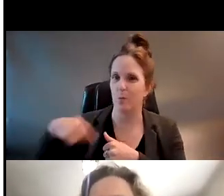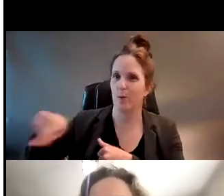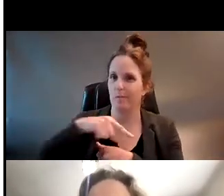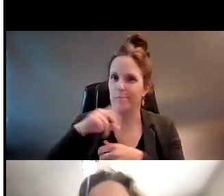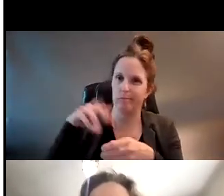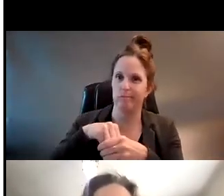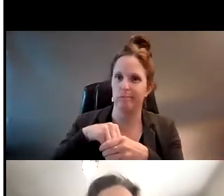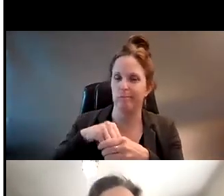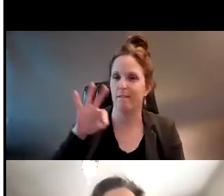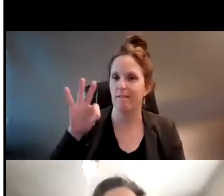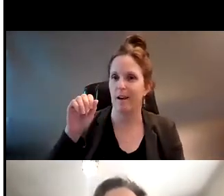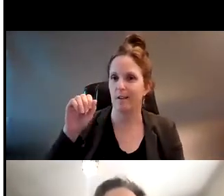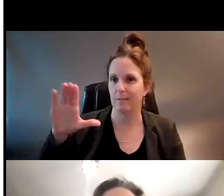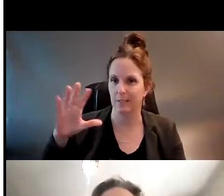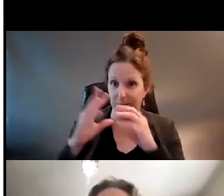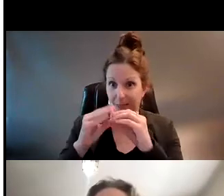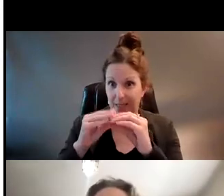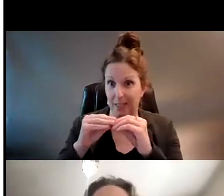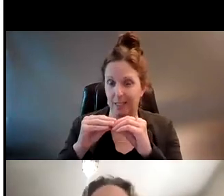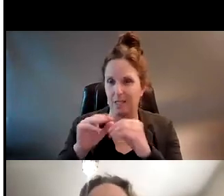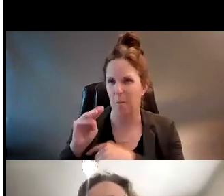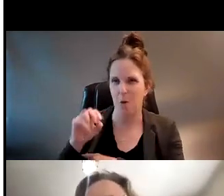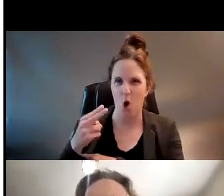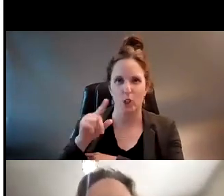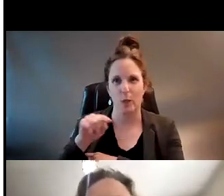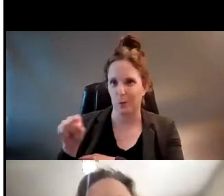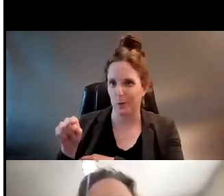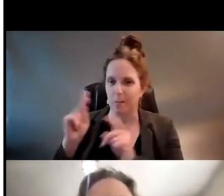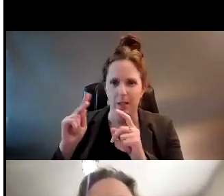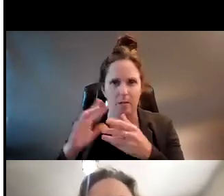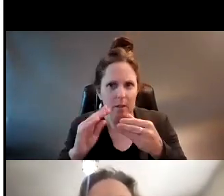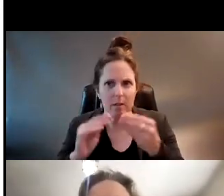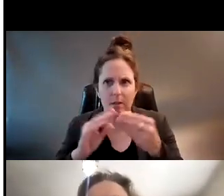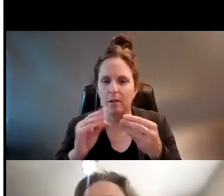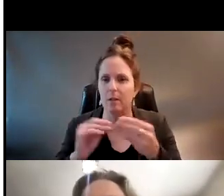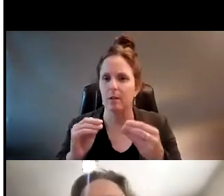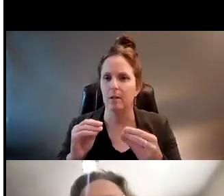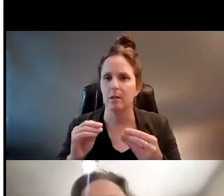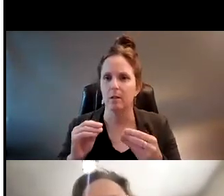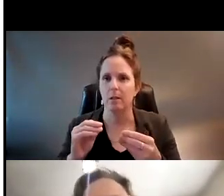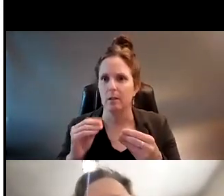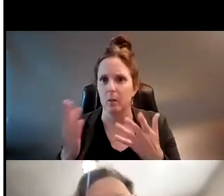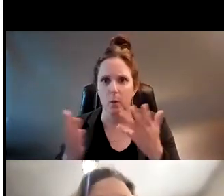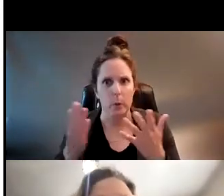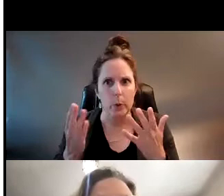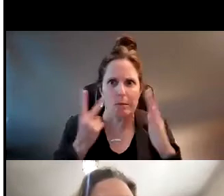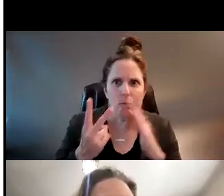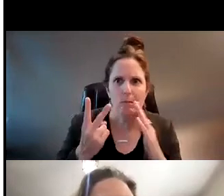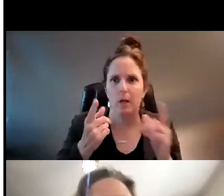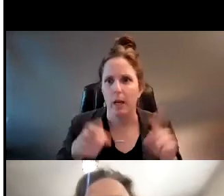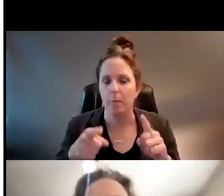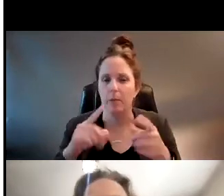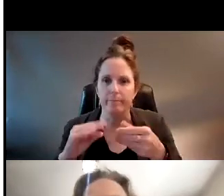of March of 2020, and people were talking about, what was about to happen,